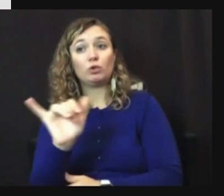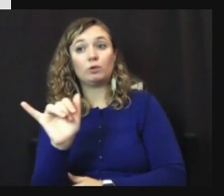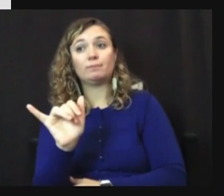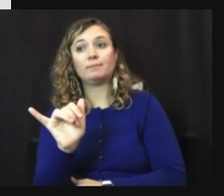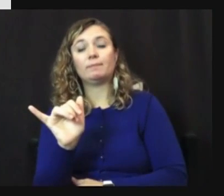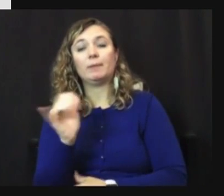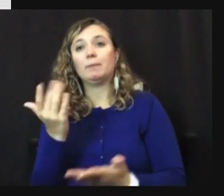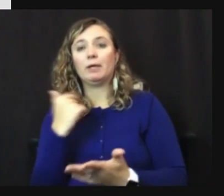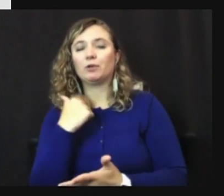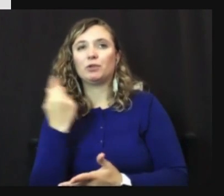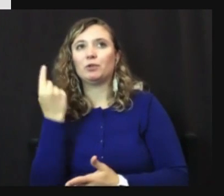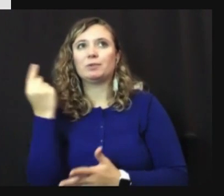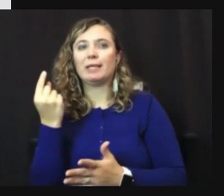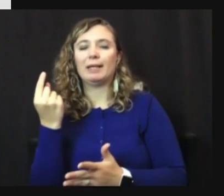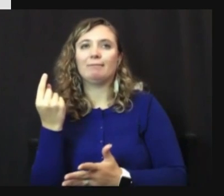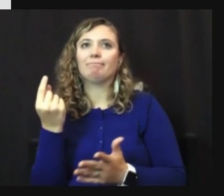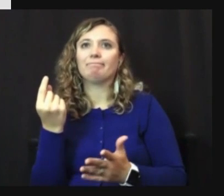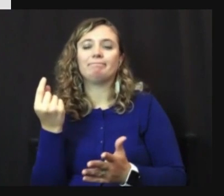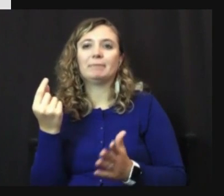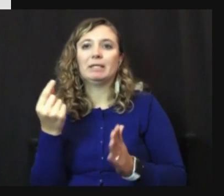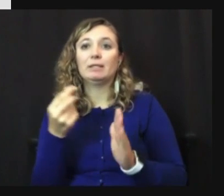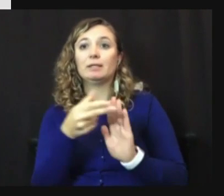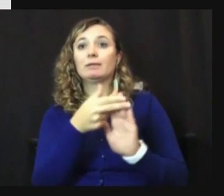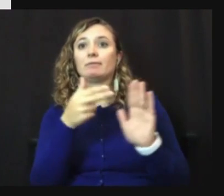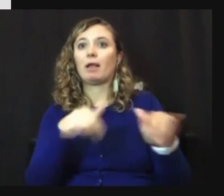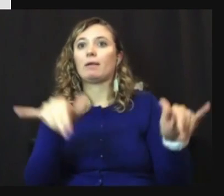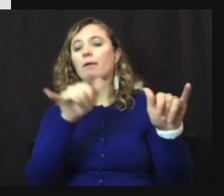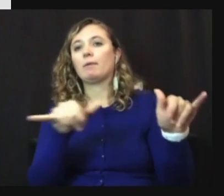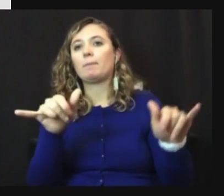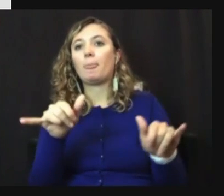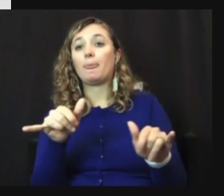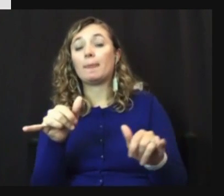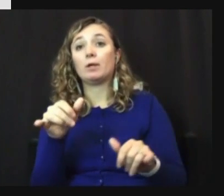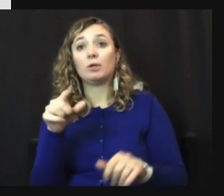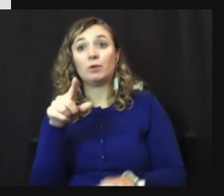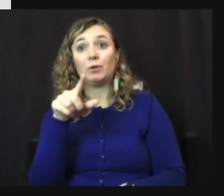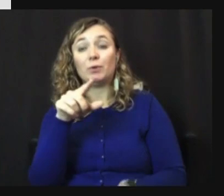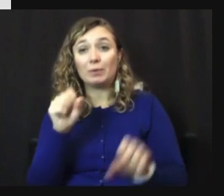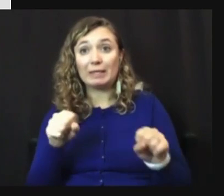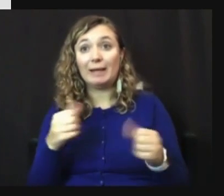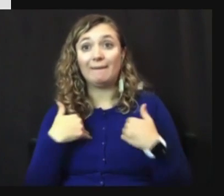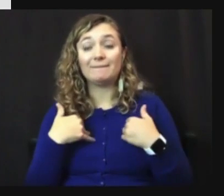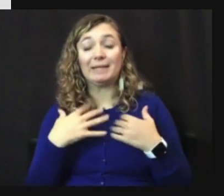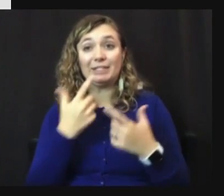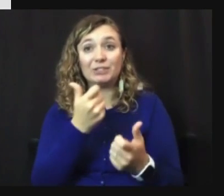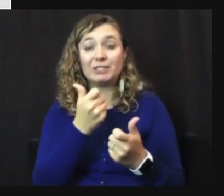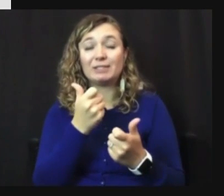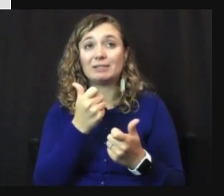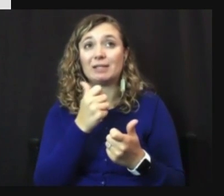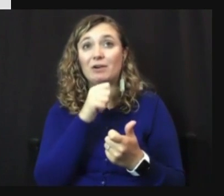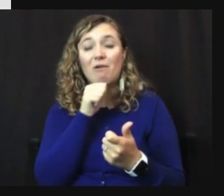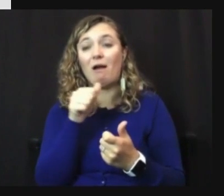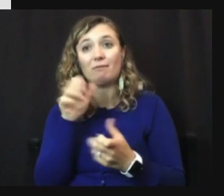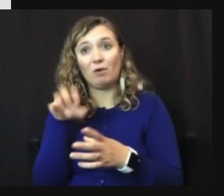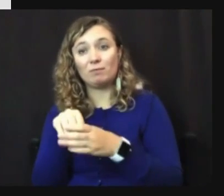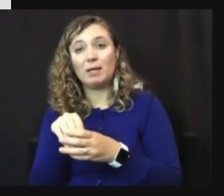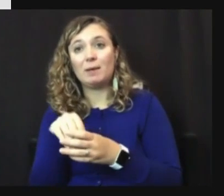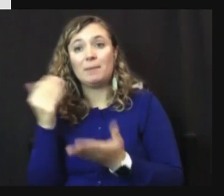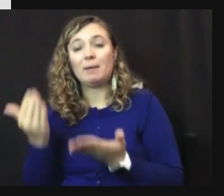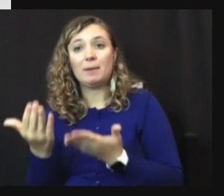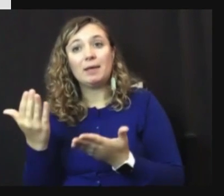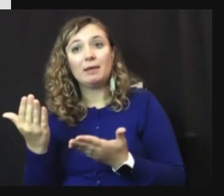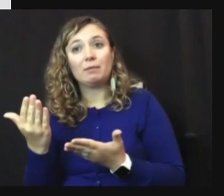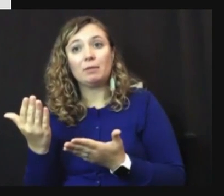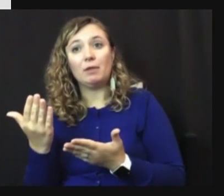here. So I apologize. Know that you can have interest out of these areas, but like if you have a child that is really into trains,